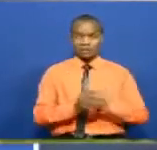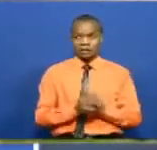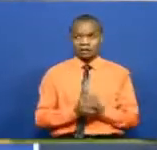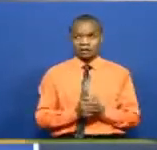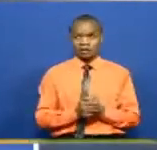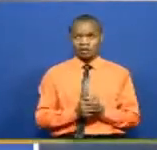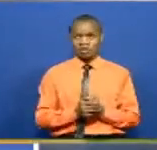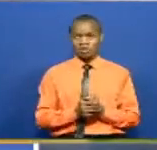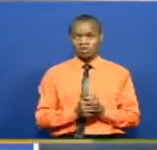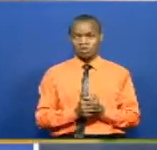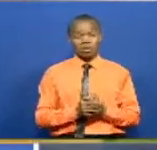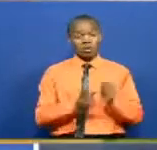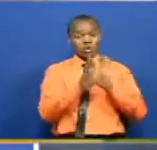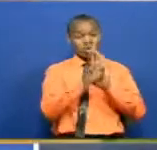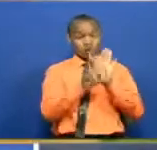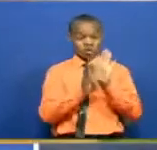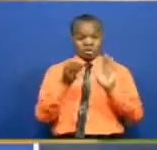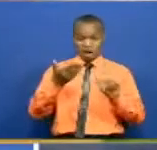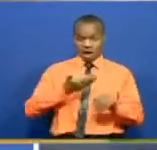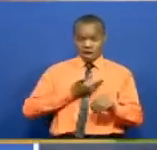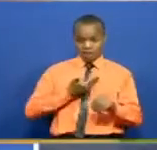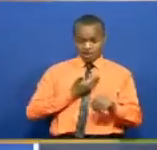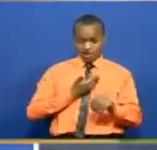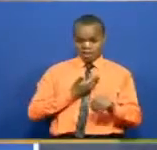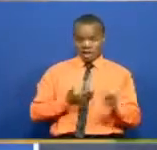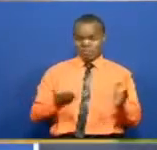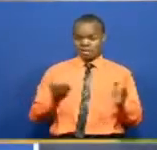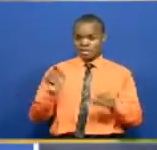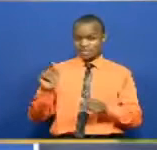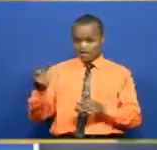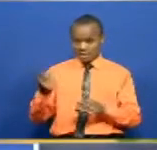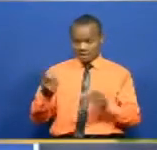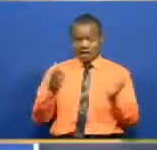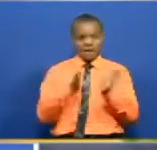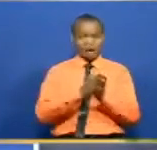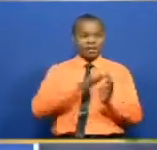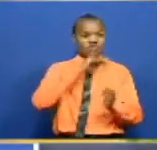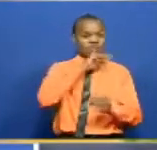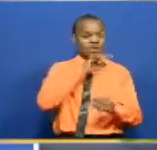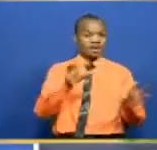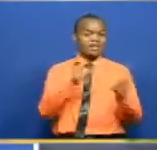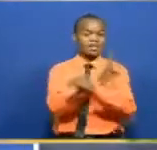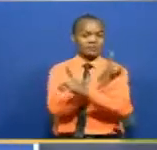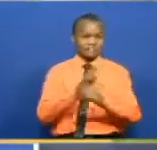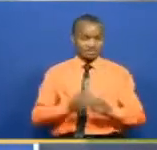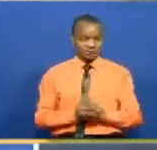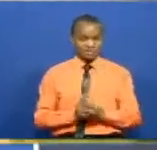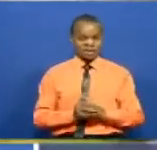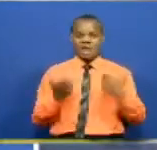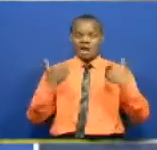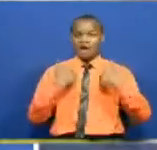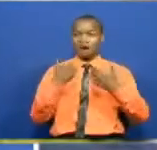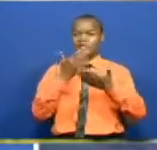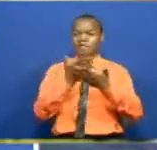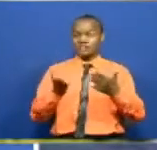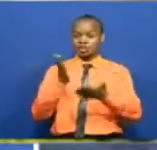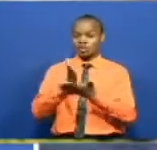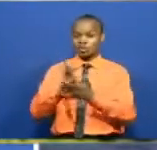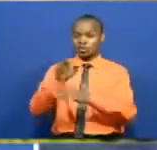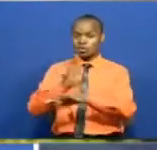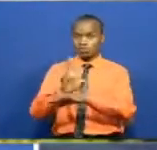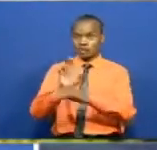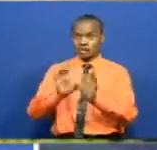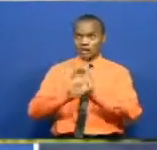Kenya hazifanani na za Uganda. So inafika wakati kuna vitu zingine zenye hatumii sai, Uganda bado wanatumia, kama